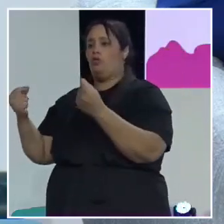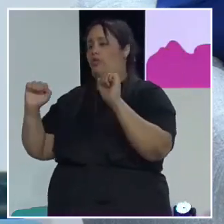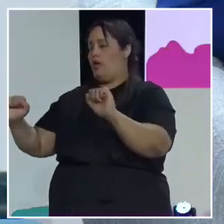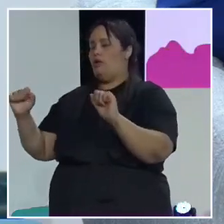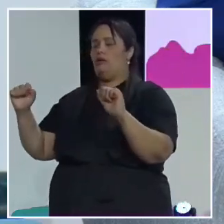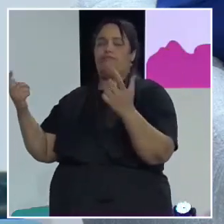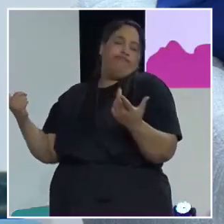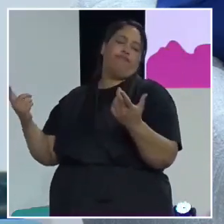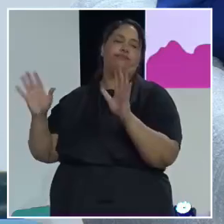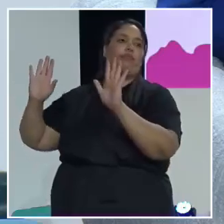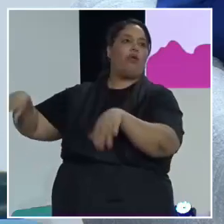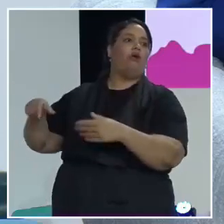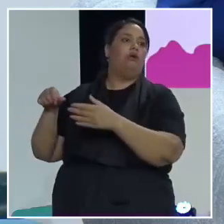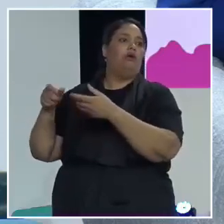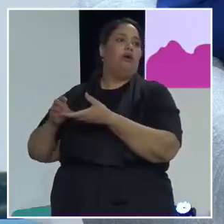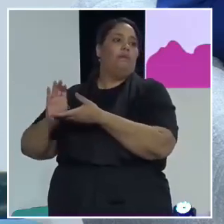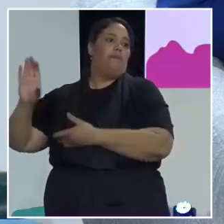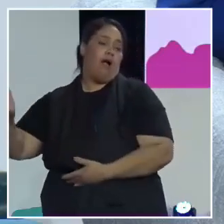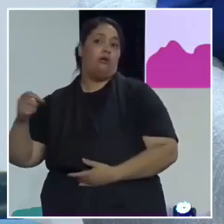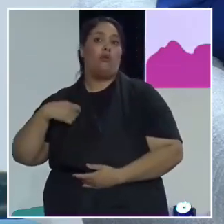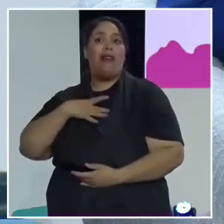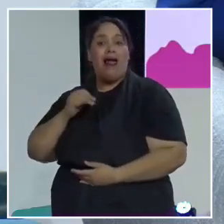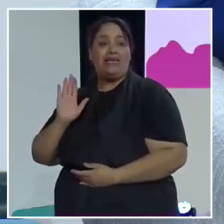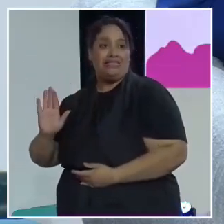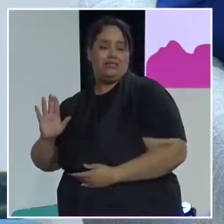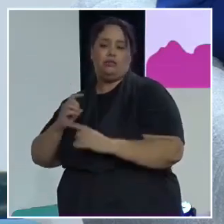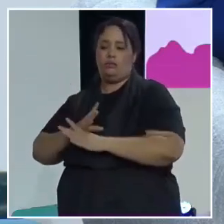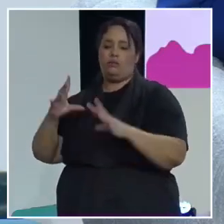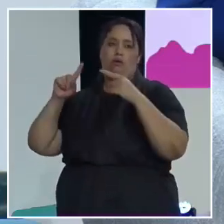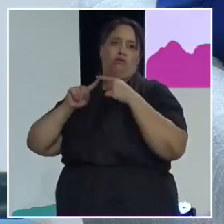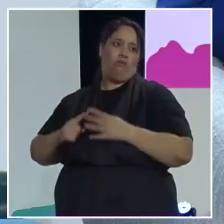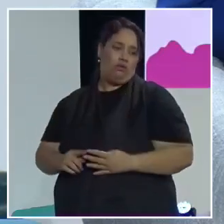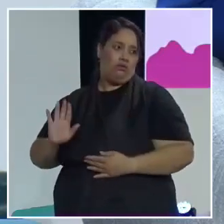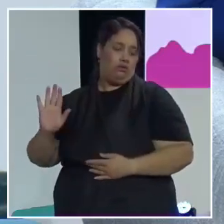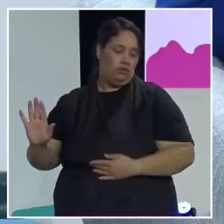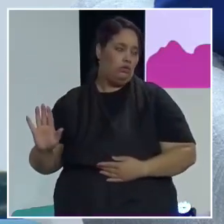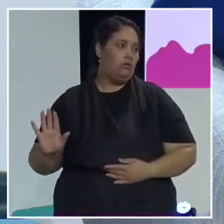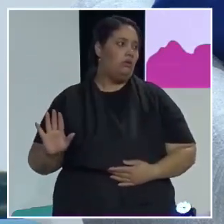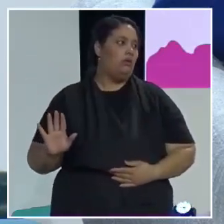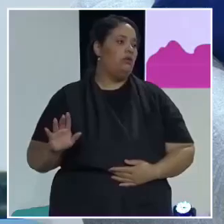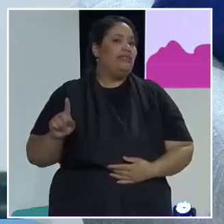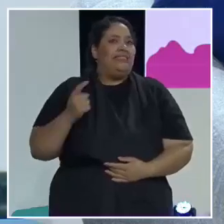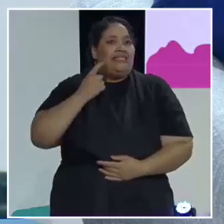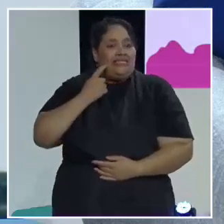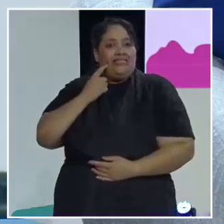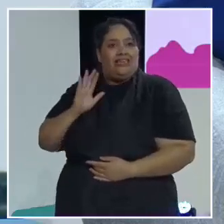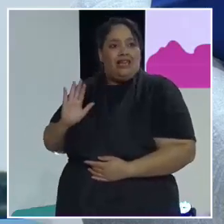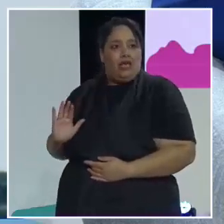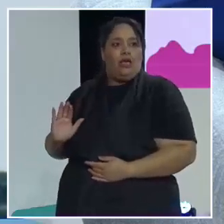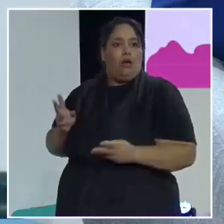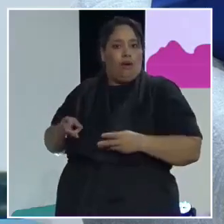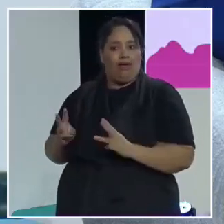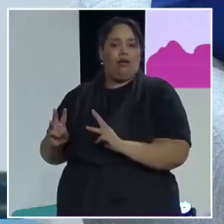closed and with a little bit of yield. So I like that as a starting point. And I think that is the easiest, in